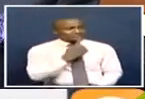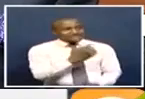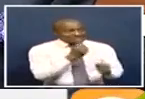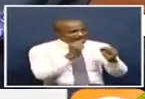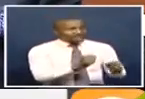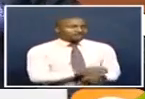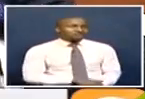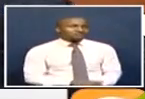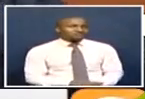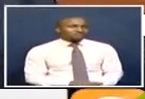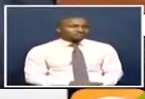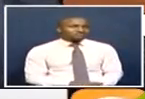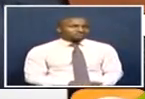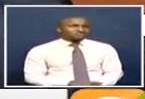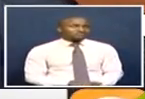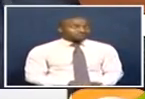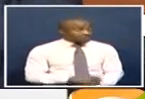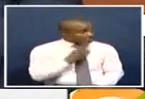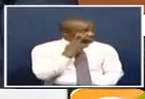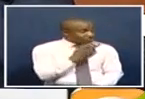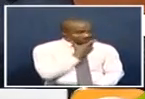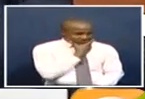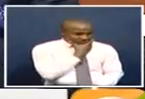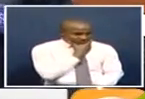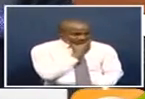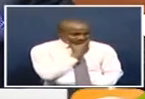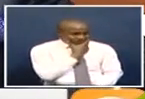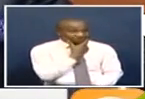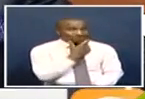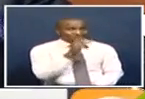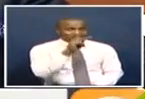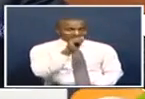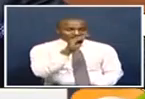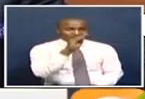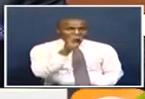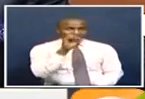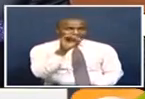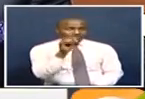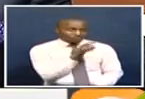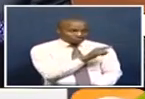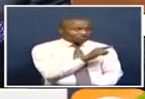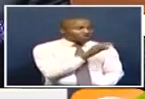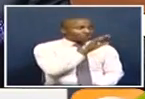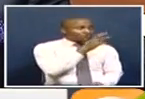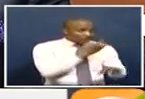in Kiambu. Baba Yao? But you see, both Kabogo and Baba Yao, these are no nonsense guys.